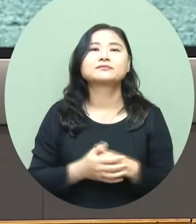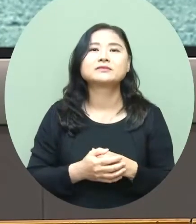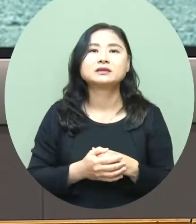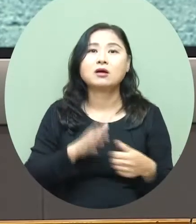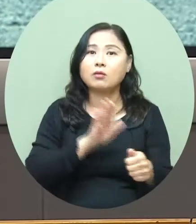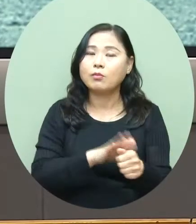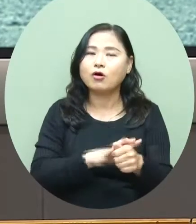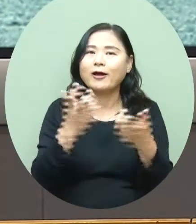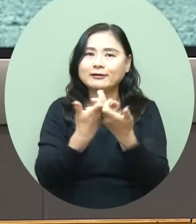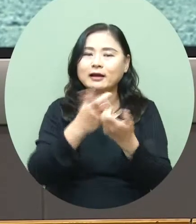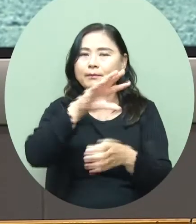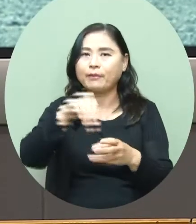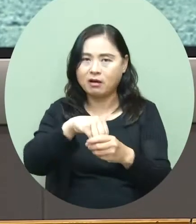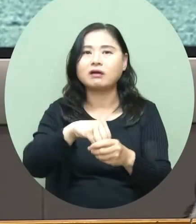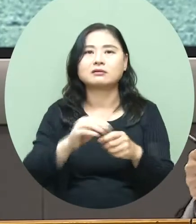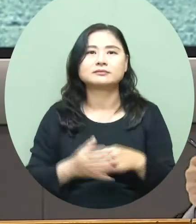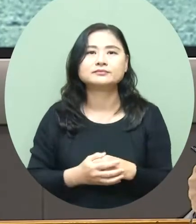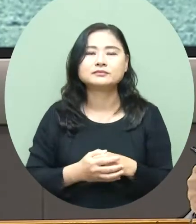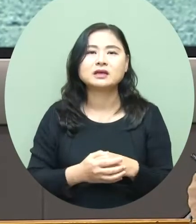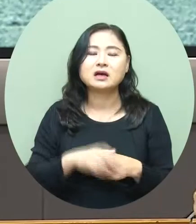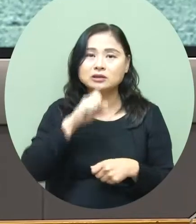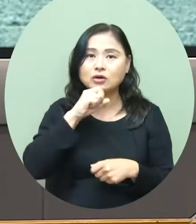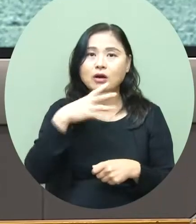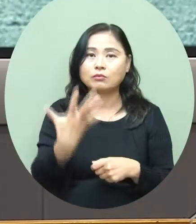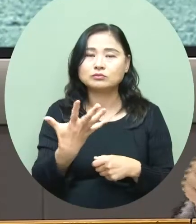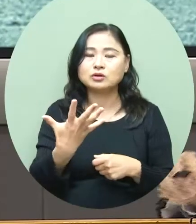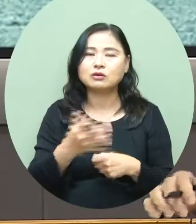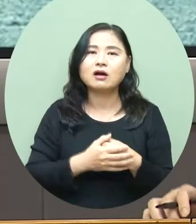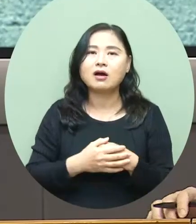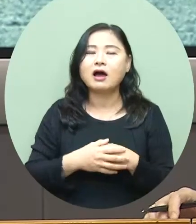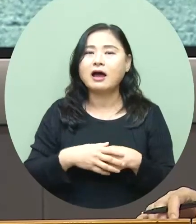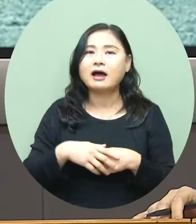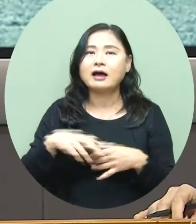As these cases may have struggled with the internet, we provide assistance.